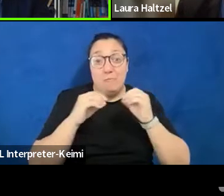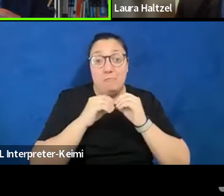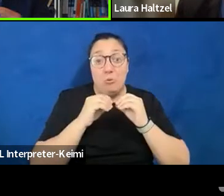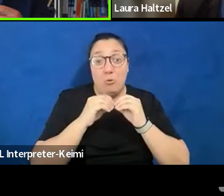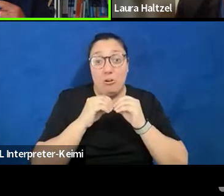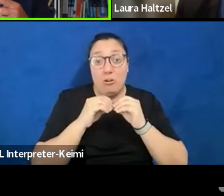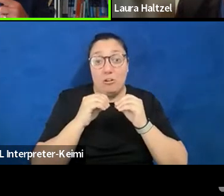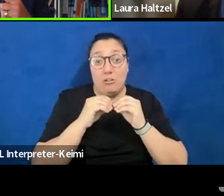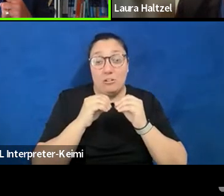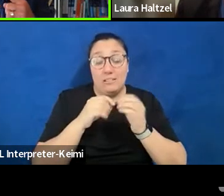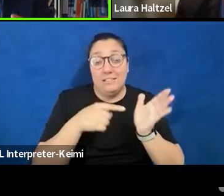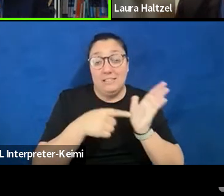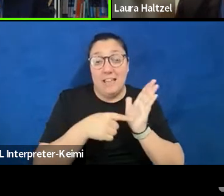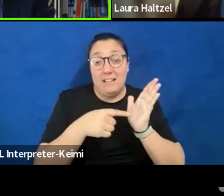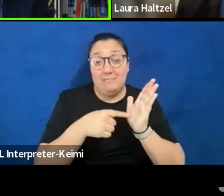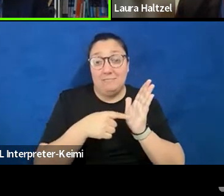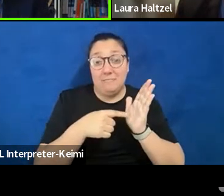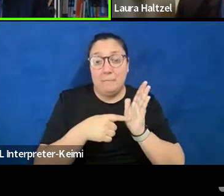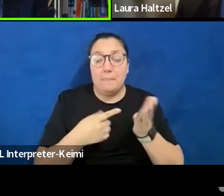here. So